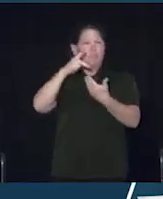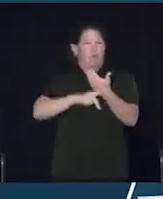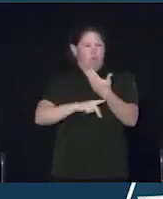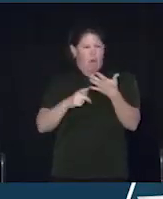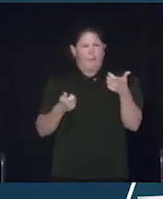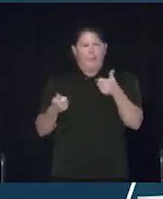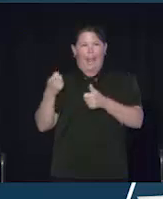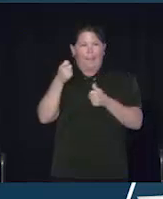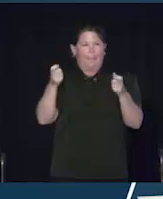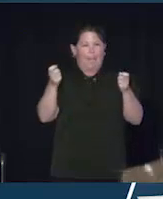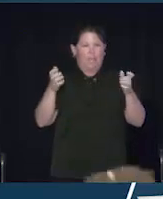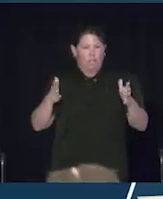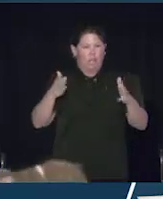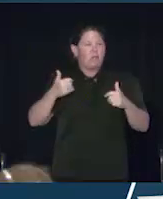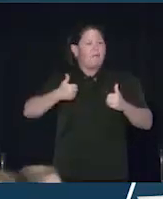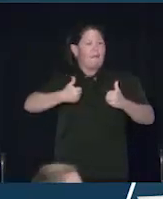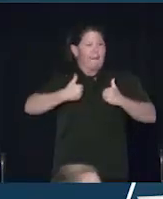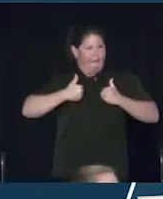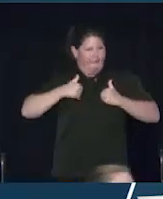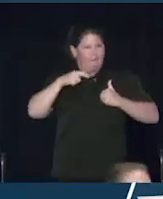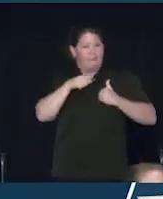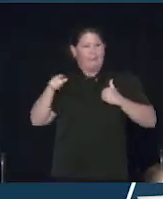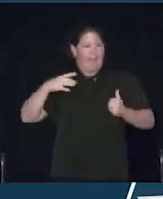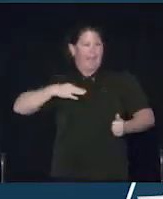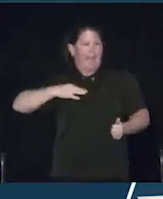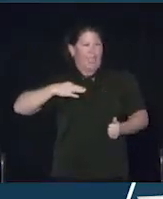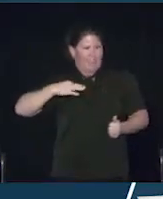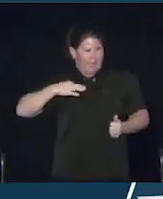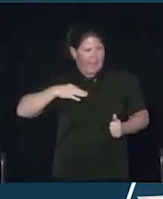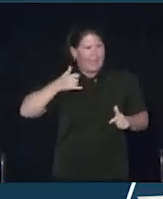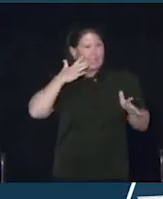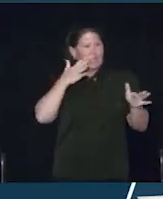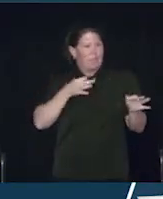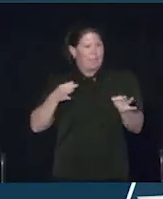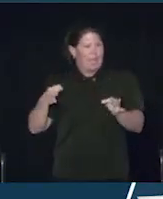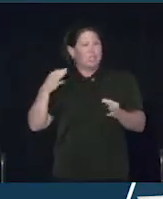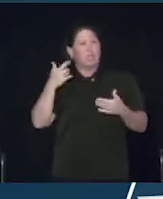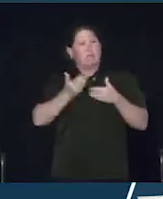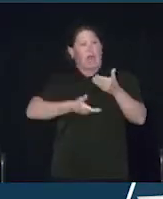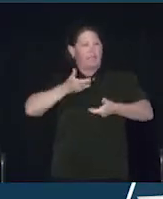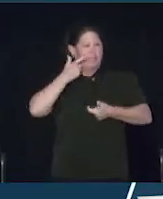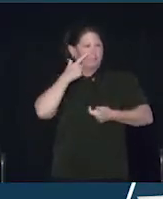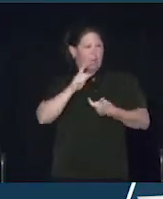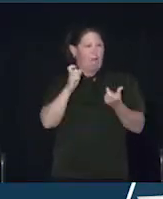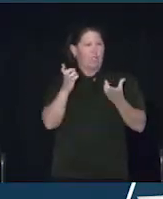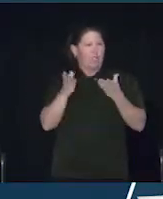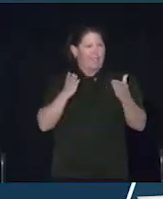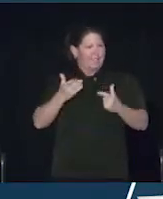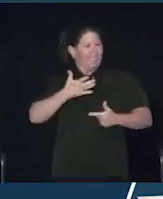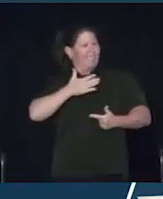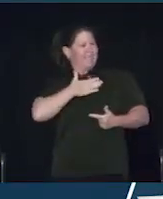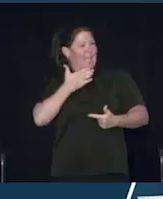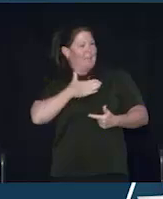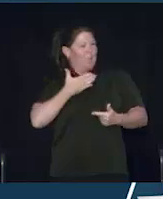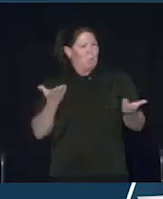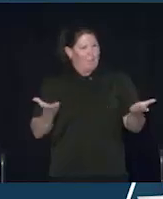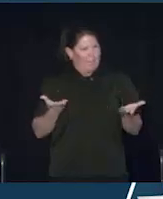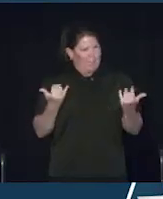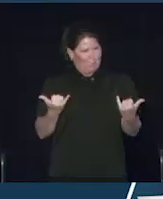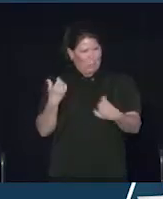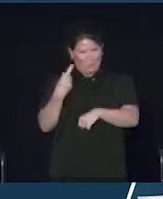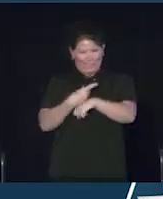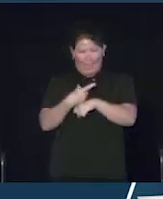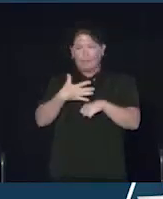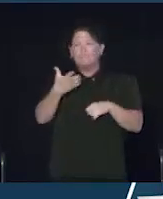our application intake and eligibility determination process for services, and happy to be here today. And just